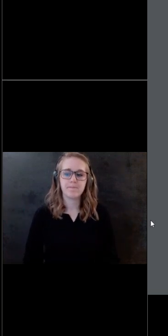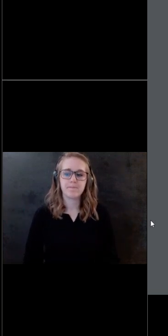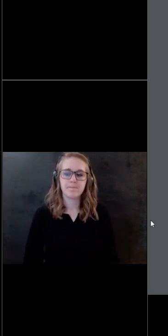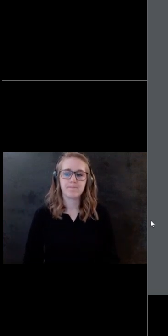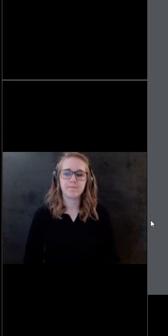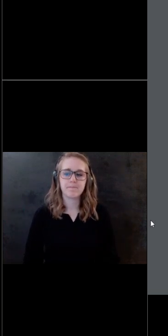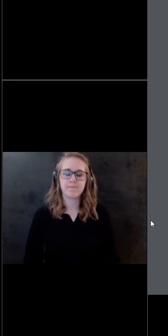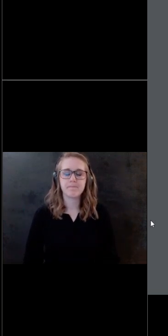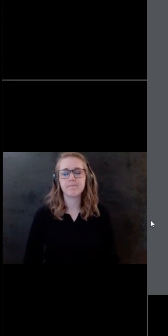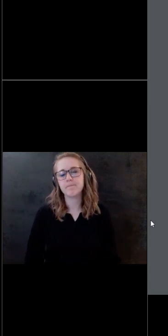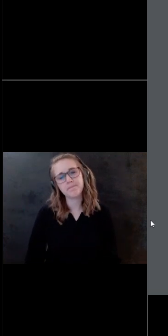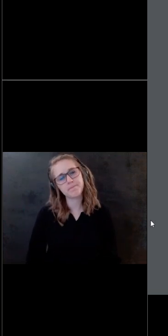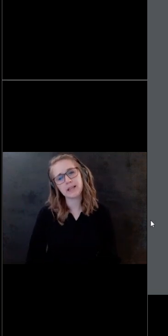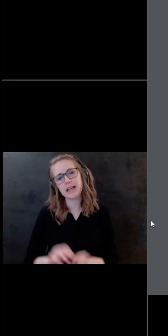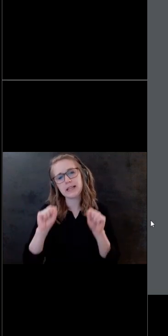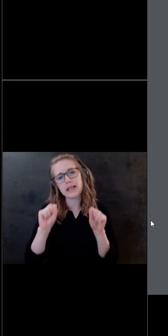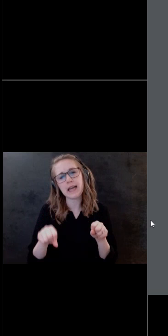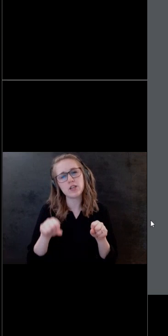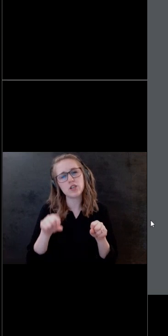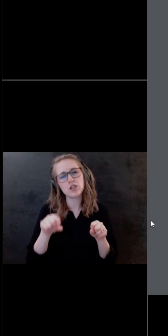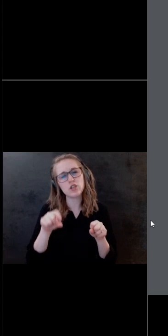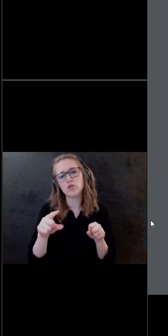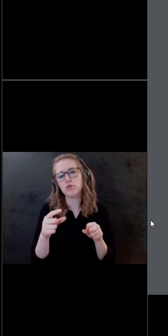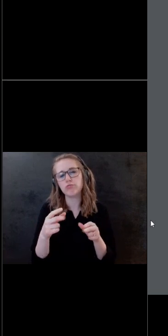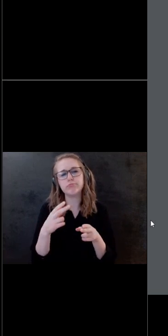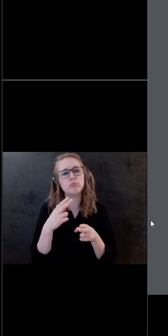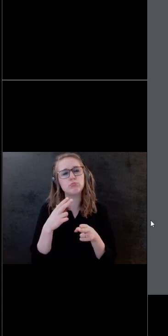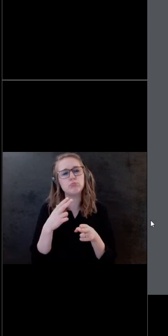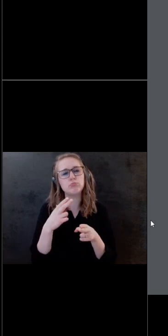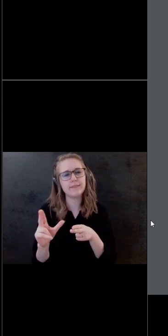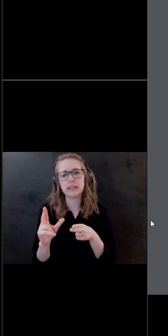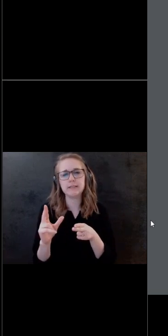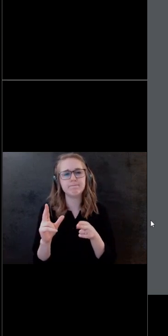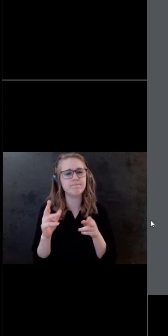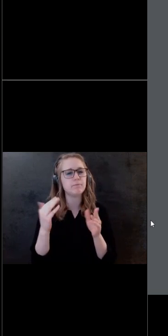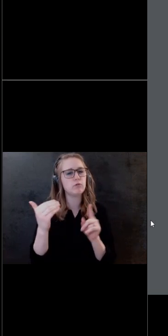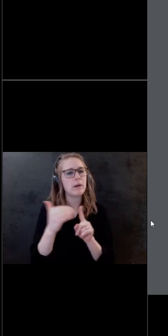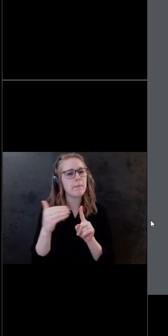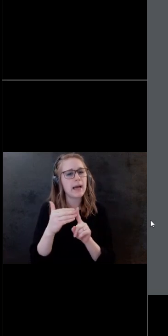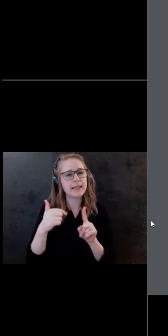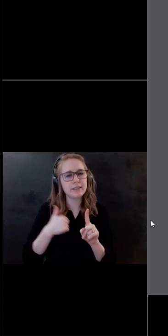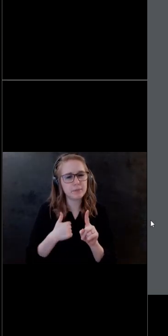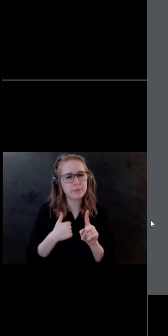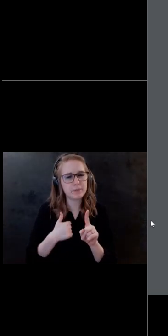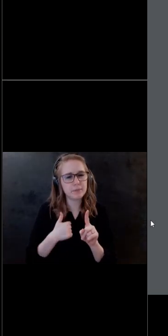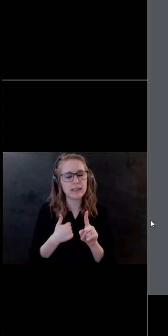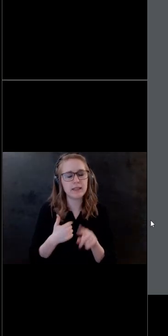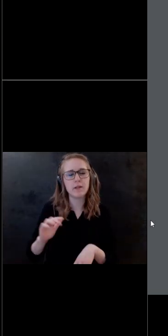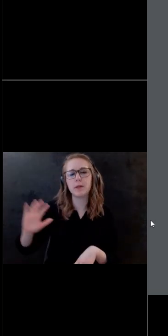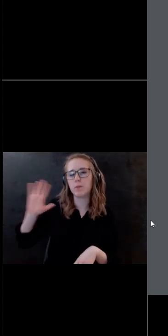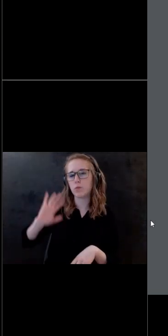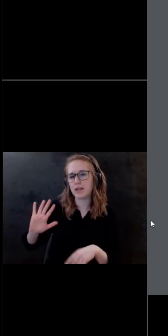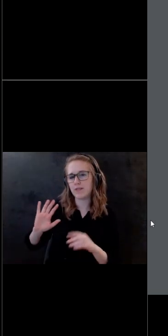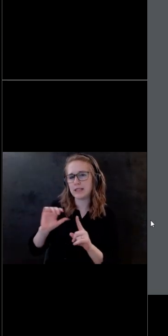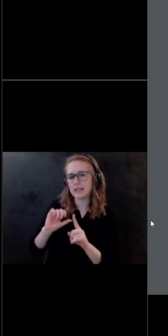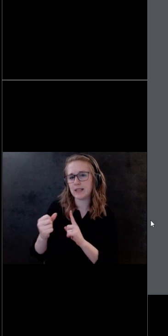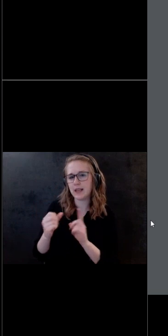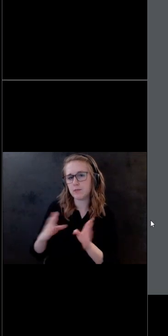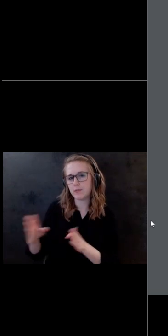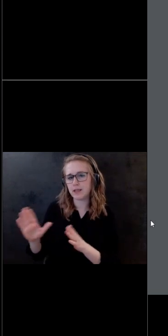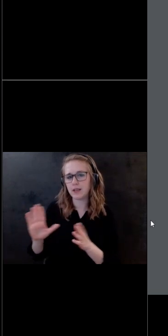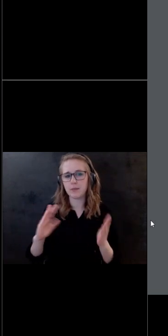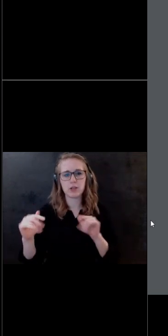Can you just briefly remind me, from the previous site plan compared to